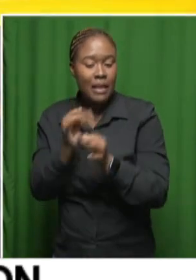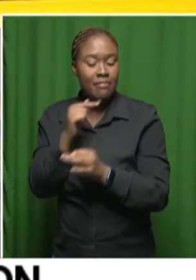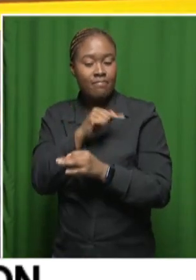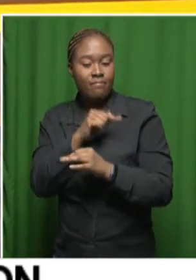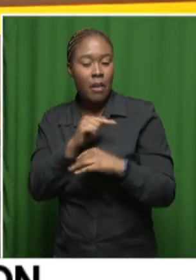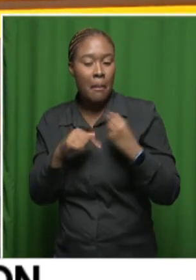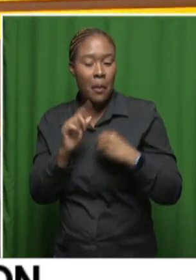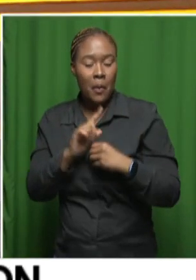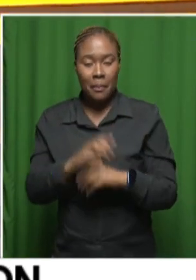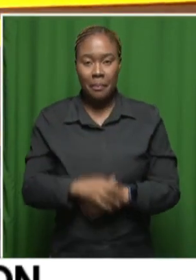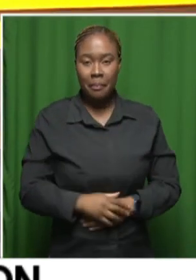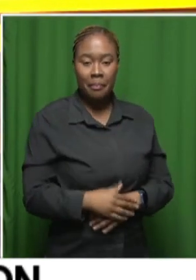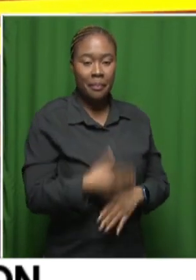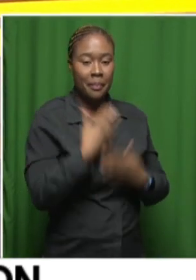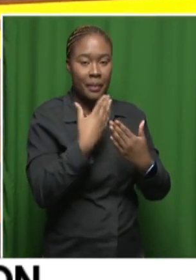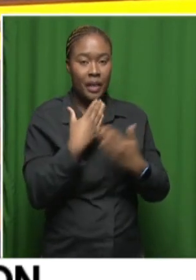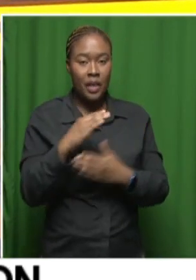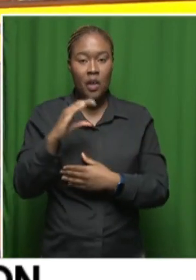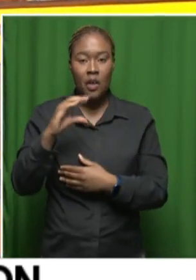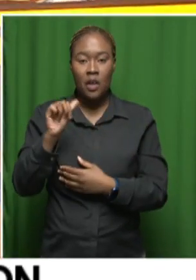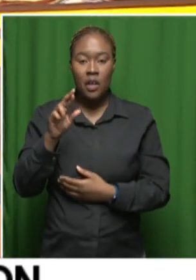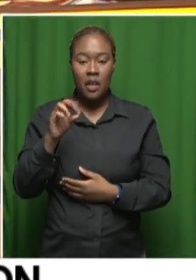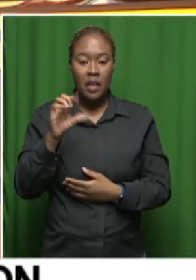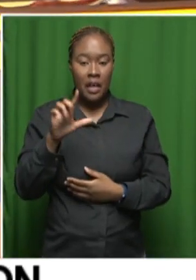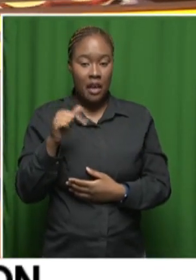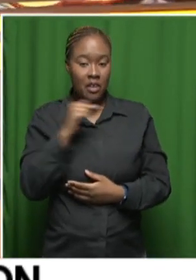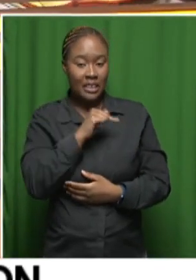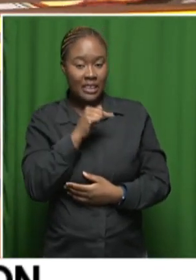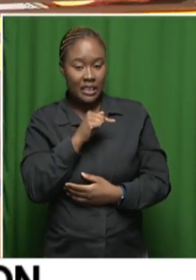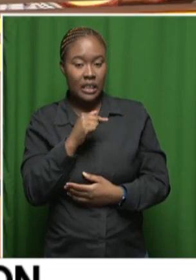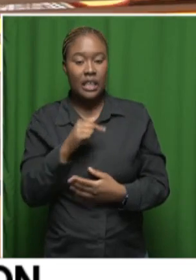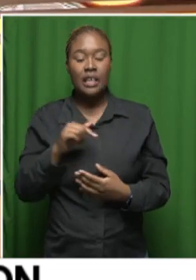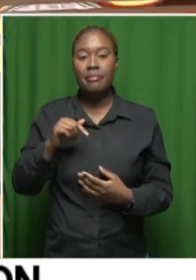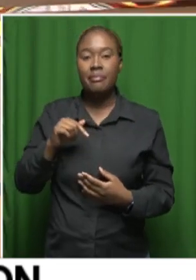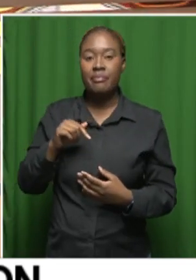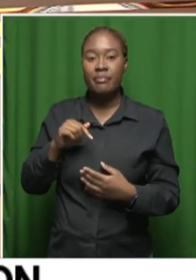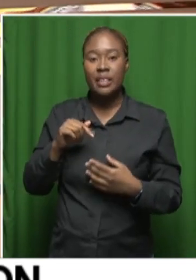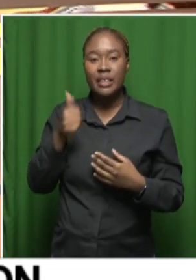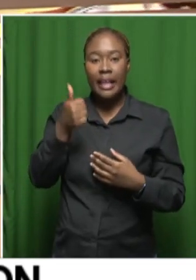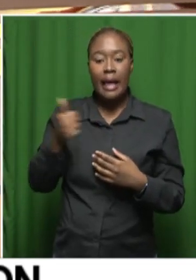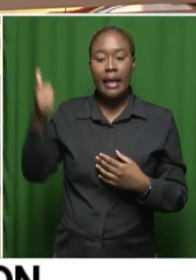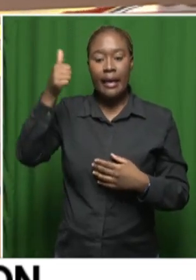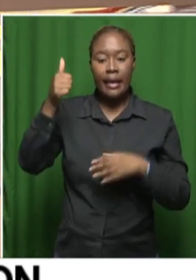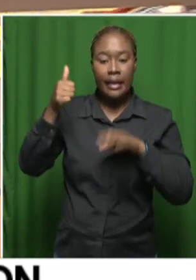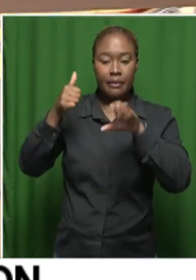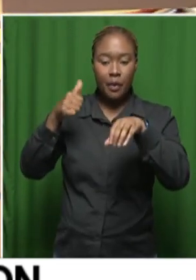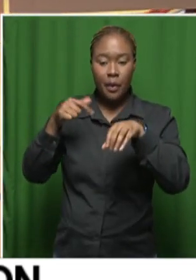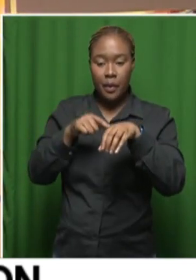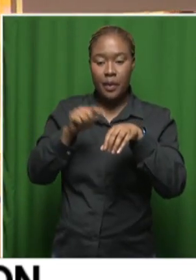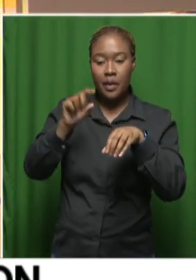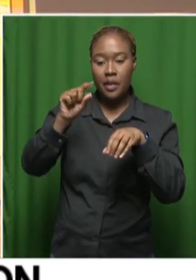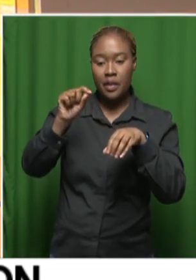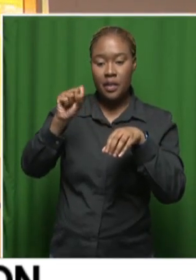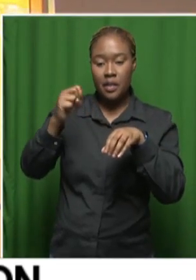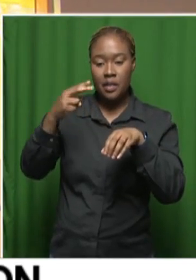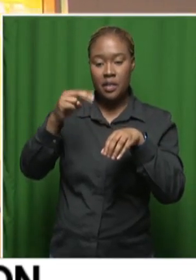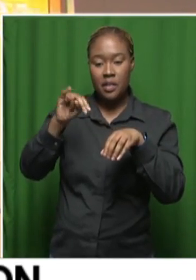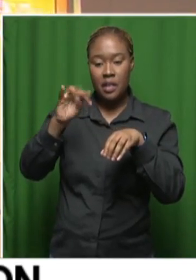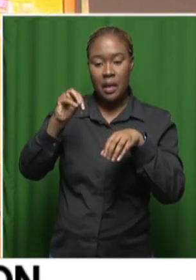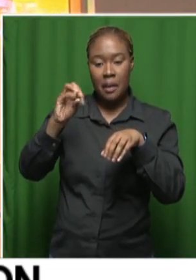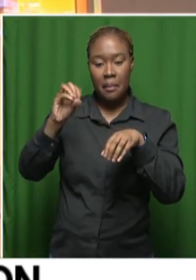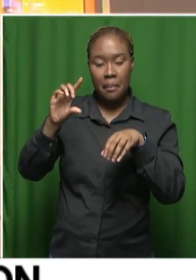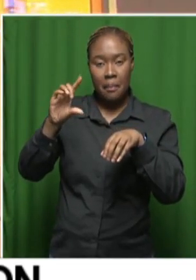much for talking to us this morning. She is the Tshimologong Digital Skills Head, and they're calling on for entries for